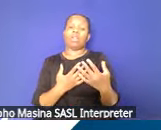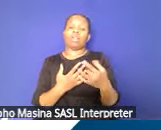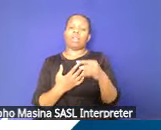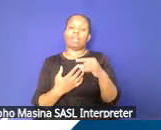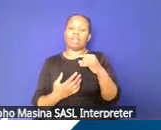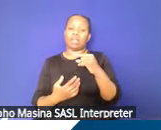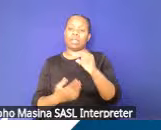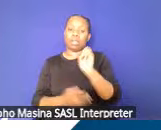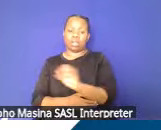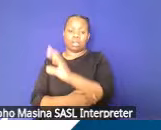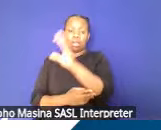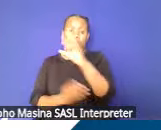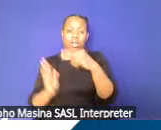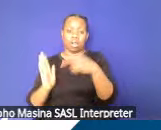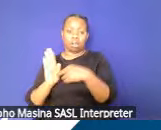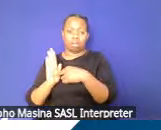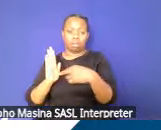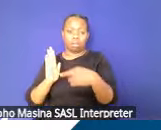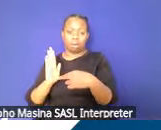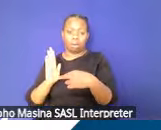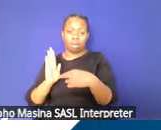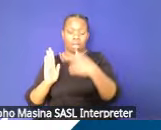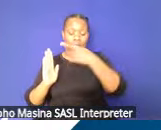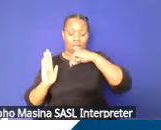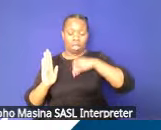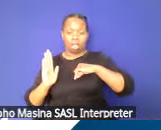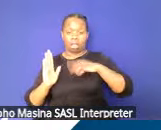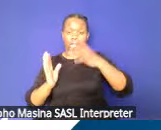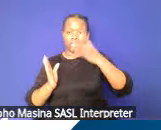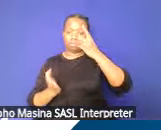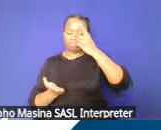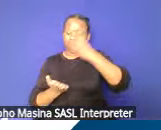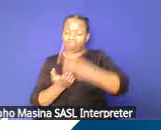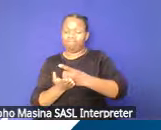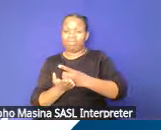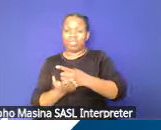African law, we decided to dovetail